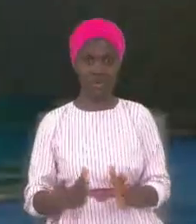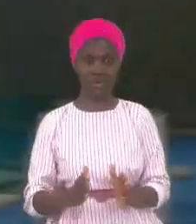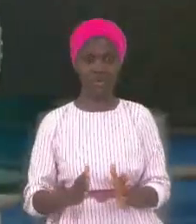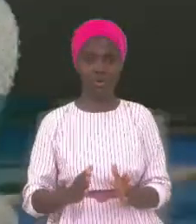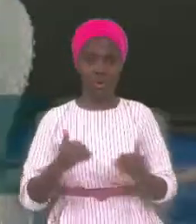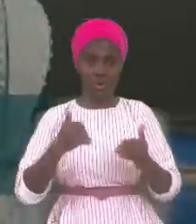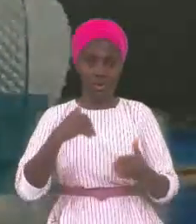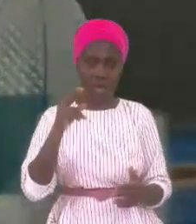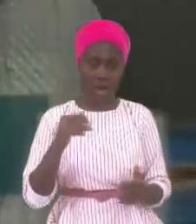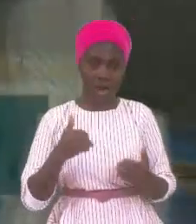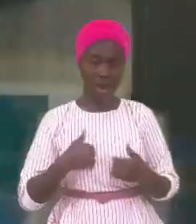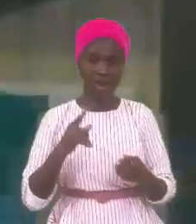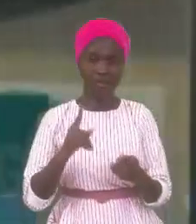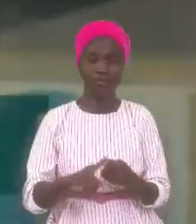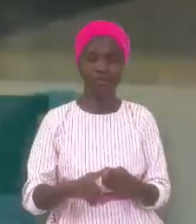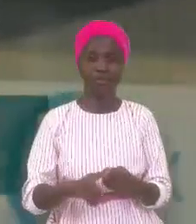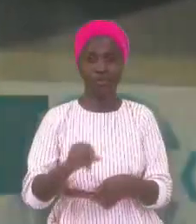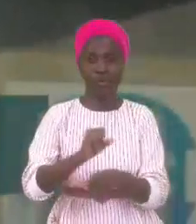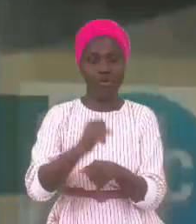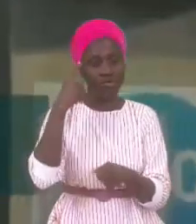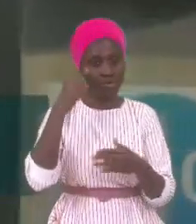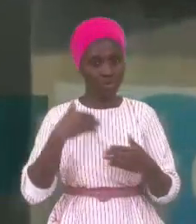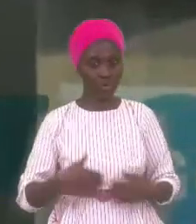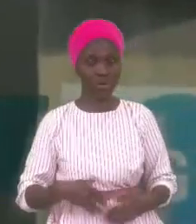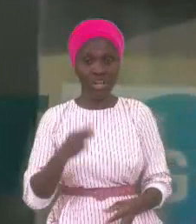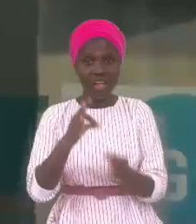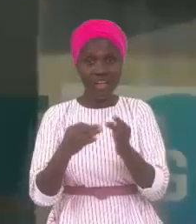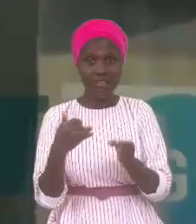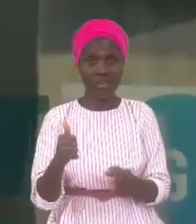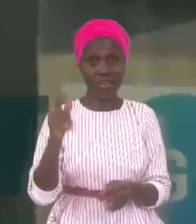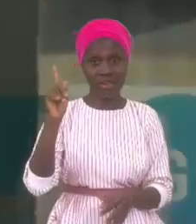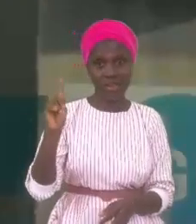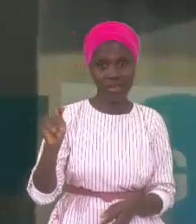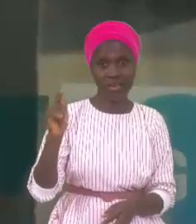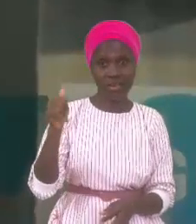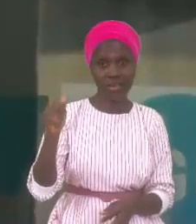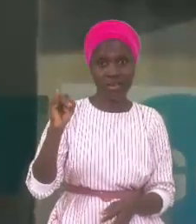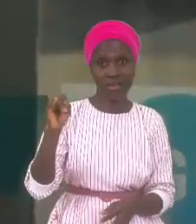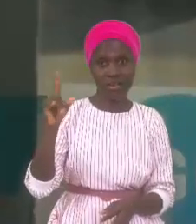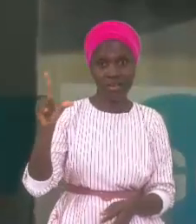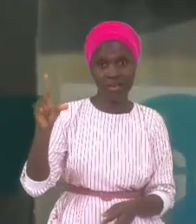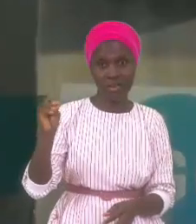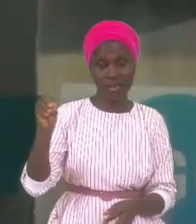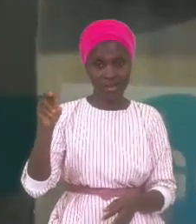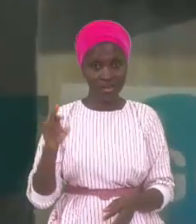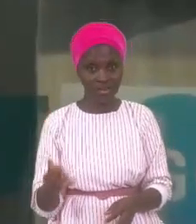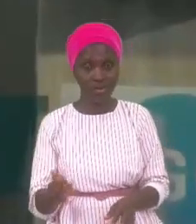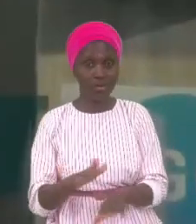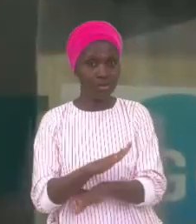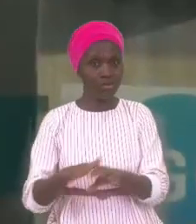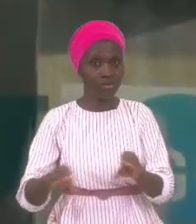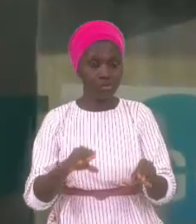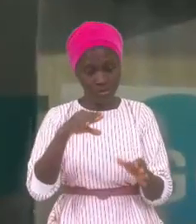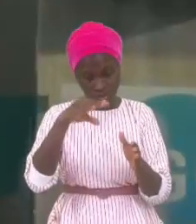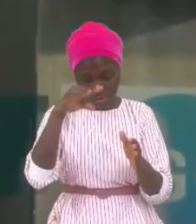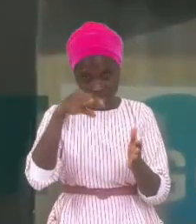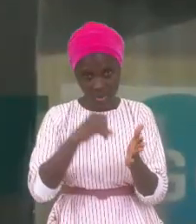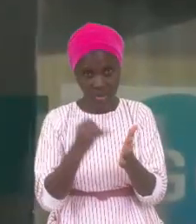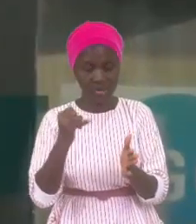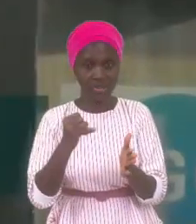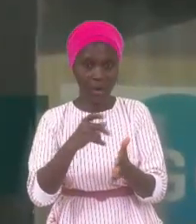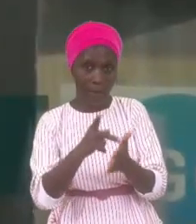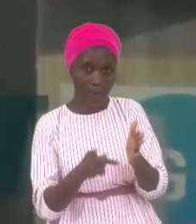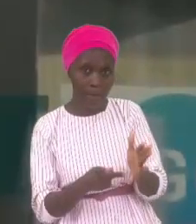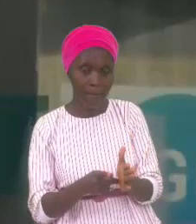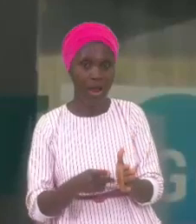do his part, then we are ashamed and we cannot go. And the people who are cooking, those who are feeding us, they have to do their part.